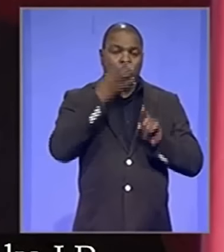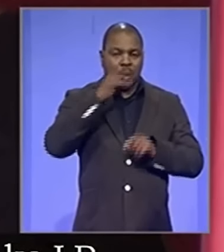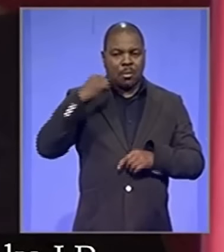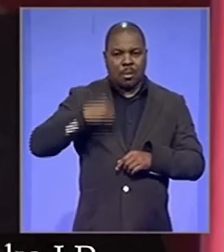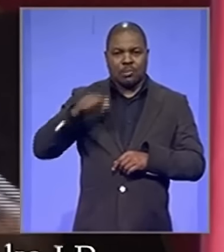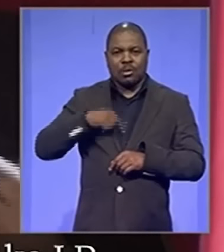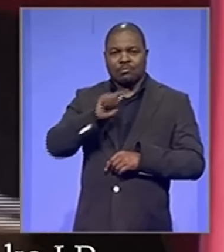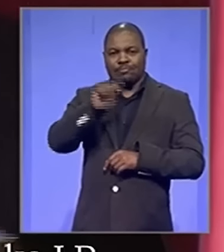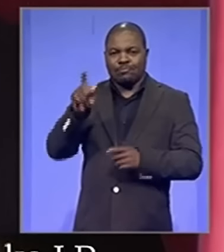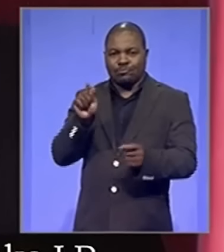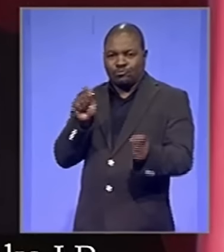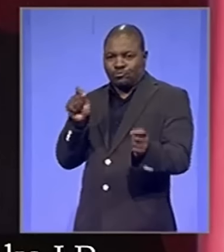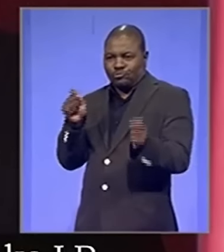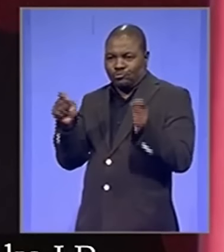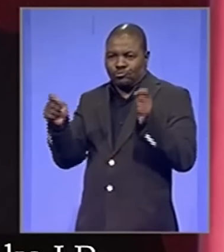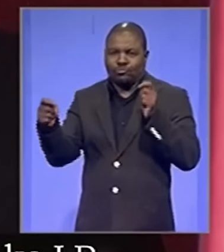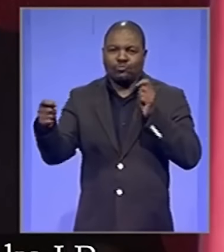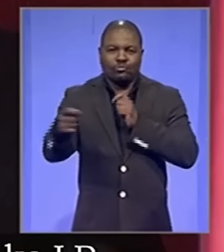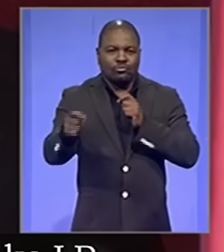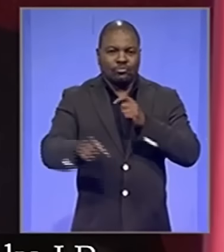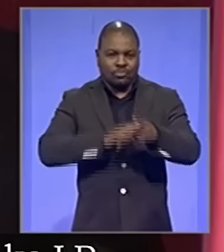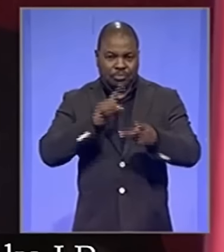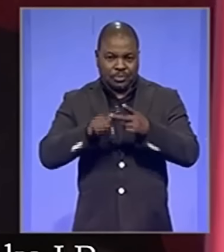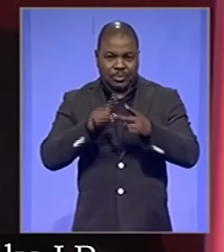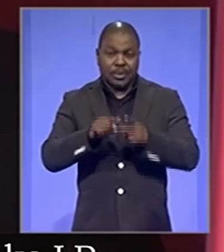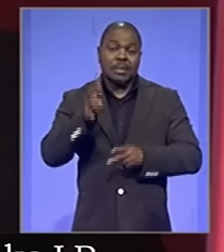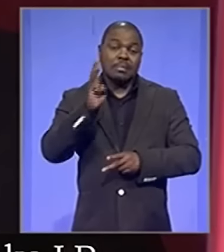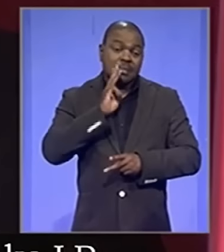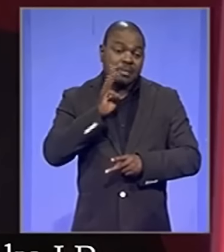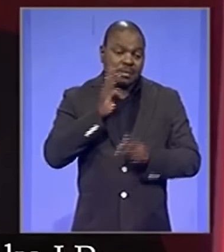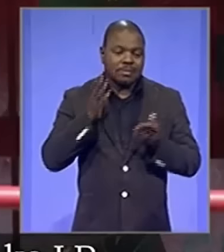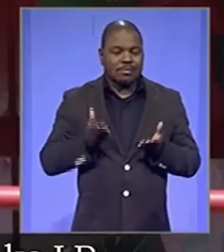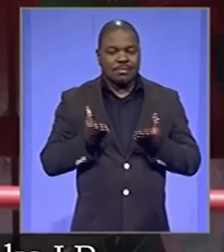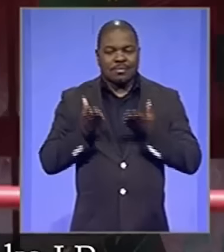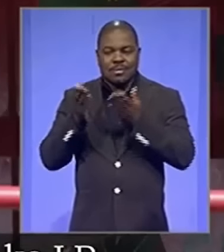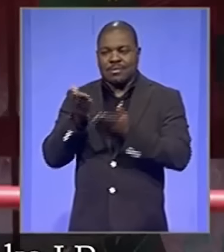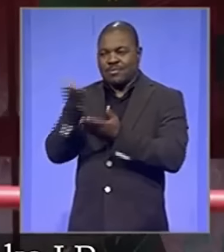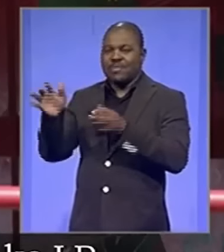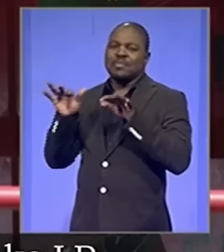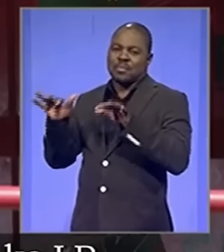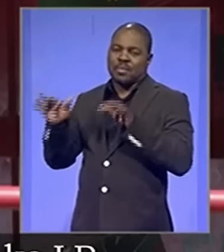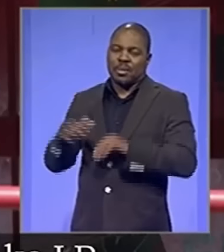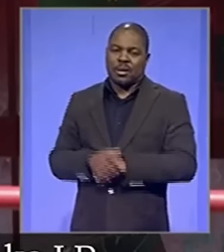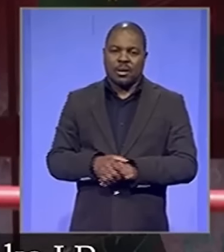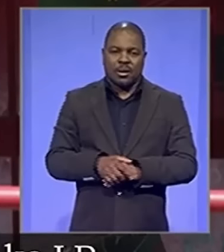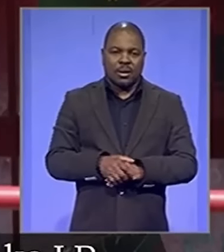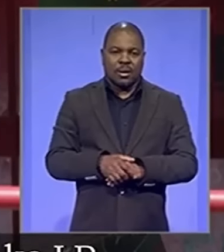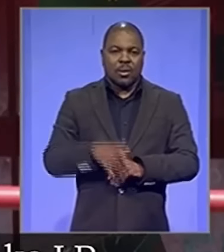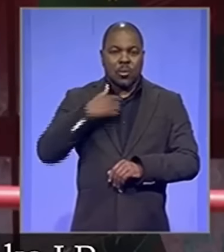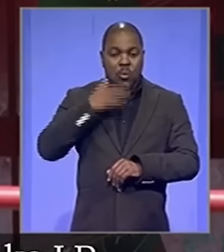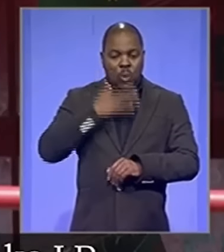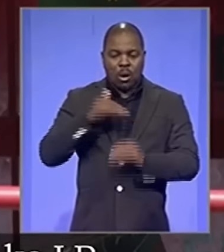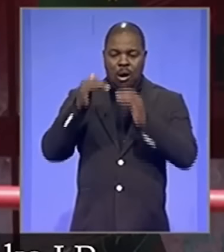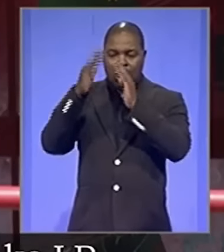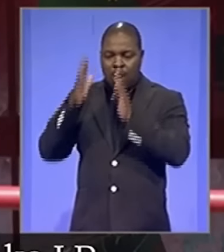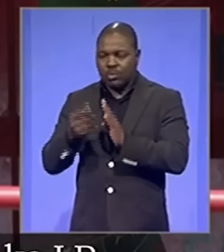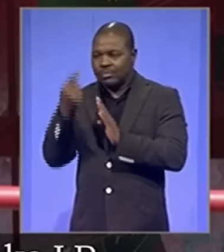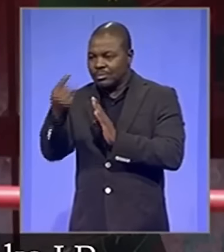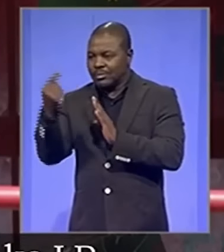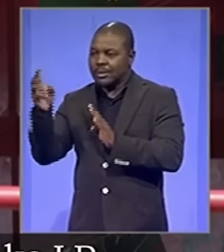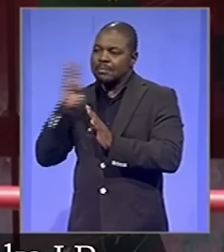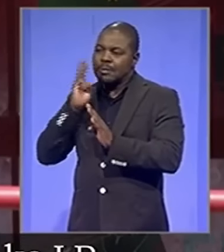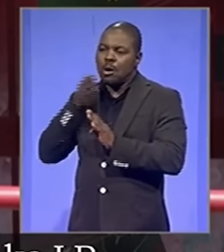mebasepala go netefatsa gore ditirelo tša go etša tša metse di fihla bathong. Re nyaka gore go be le metsi motse ka motse,